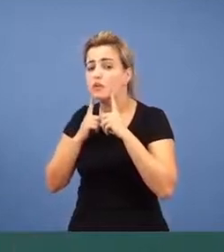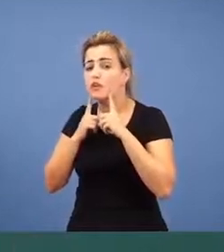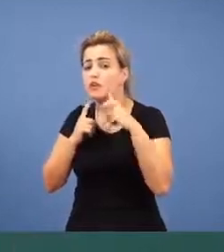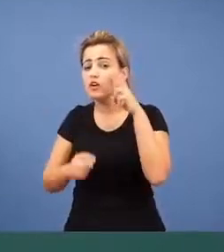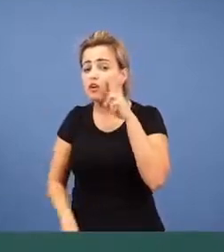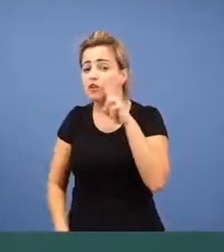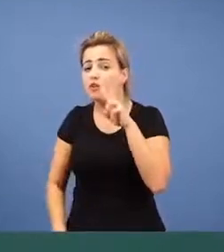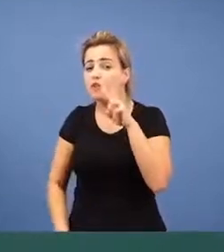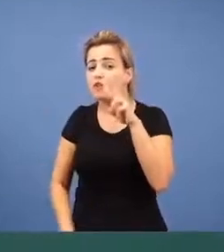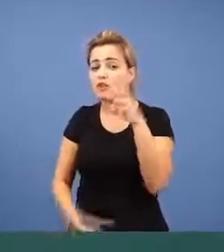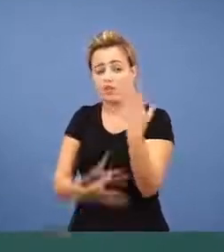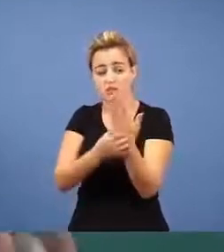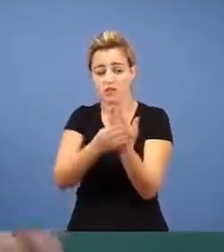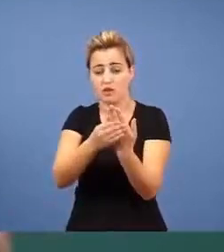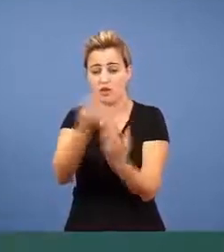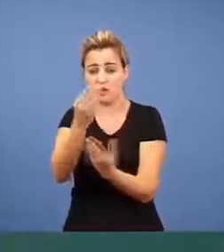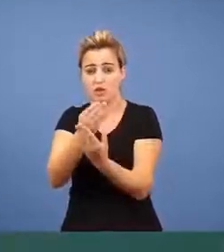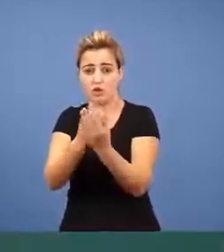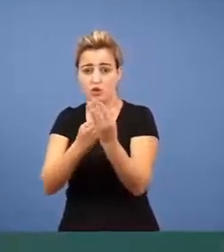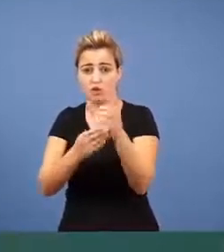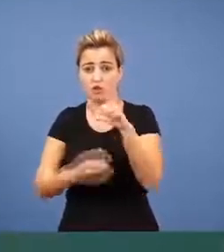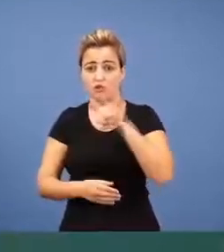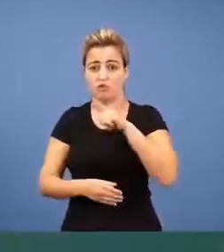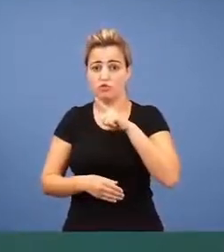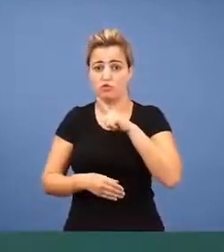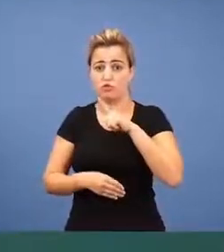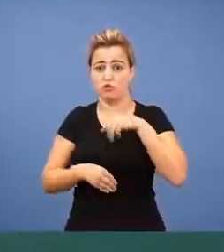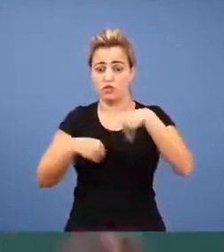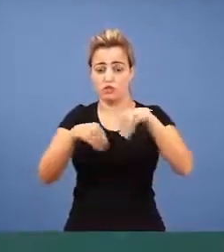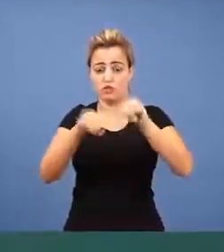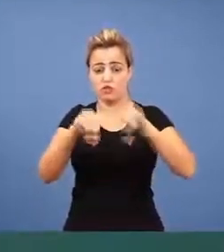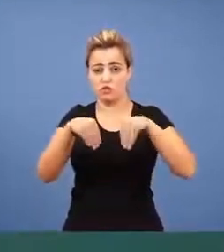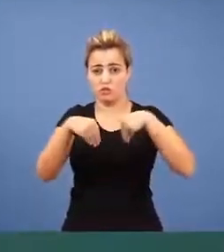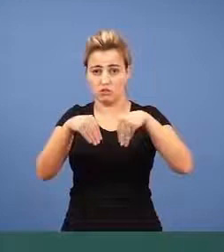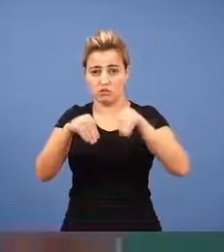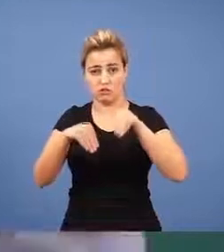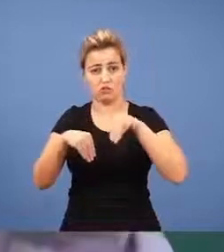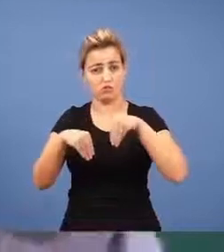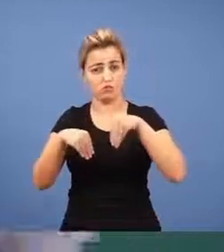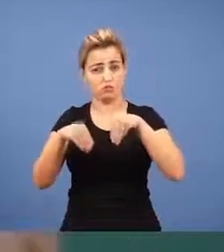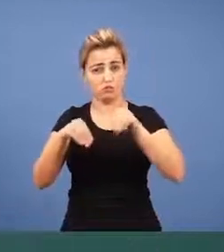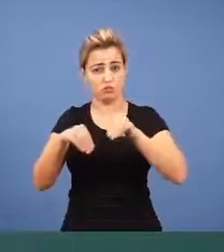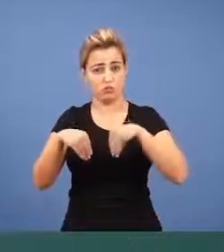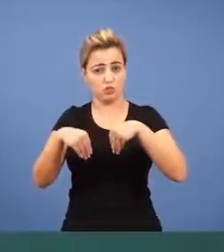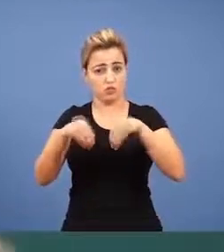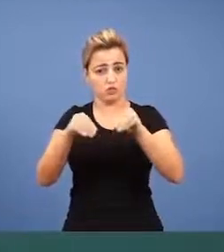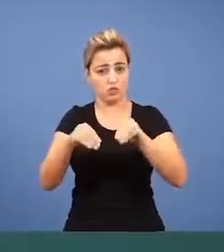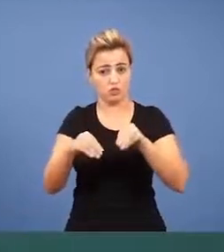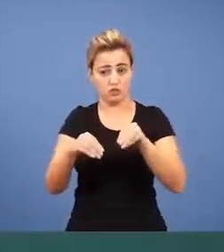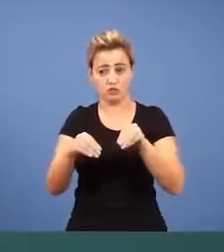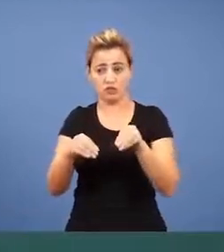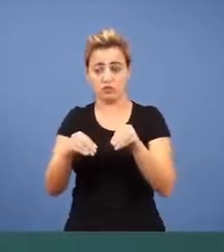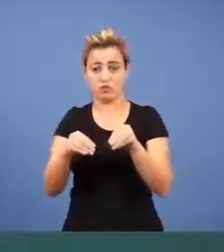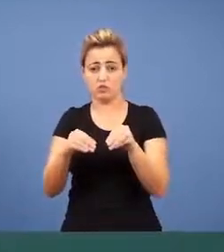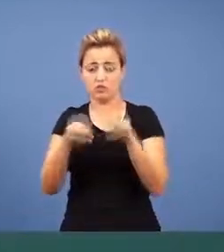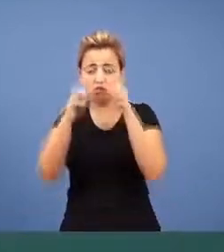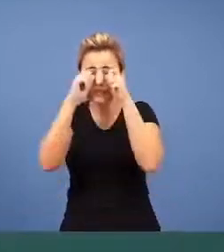And I noticed that in our hands, a few had handkerchiefs and others had their hands.